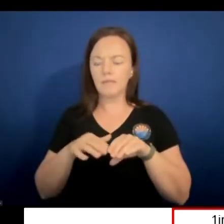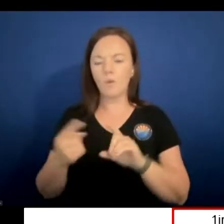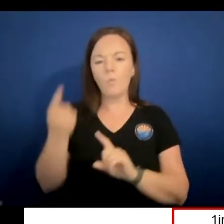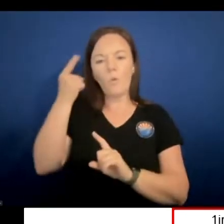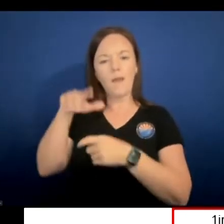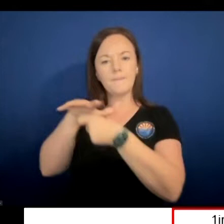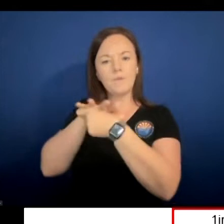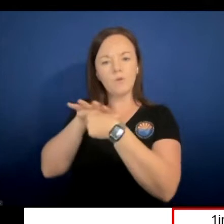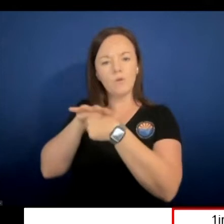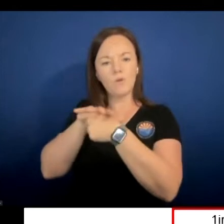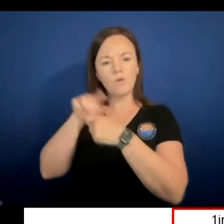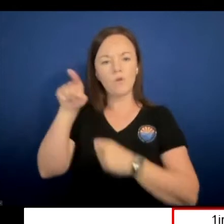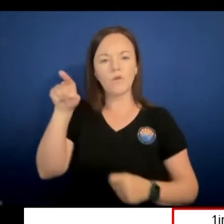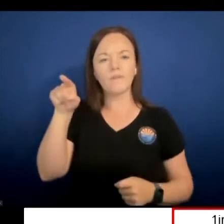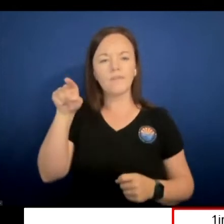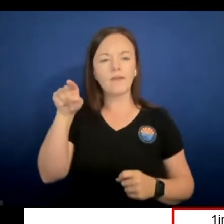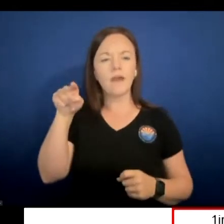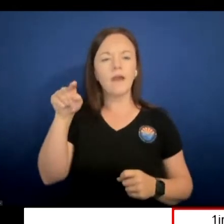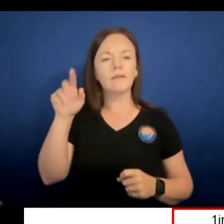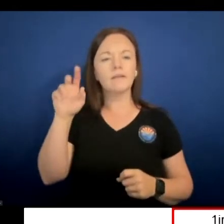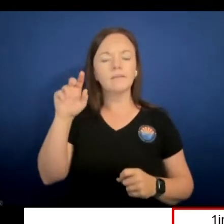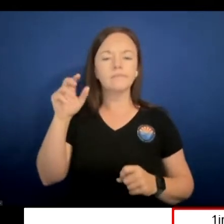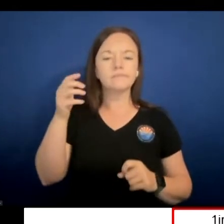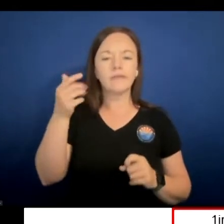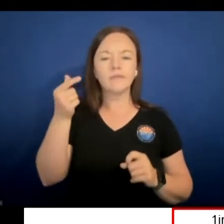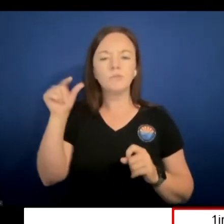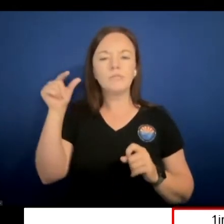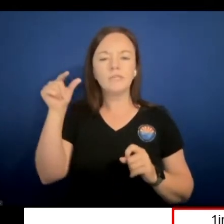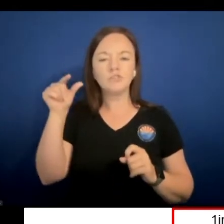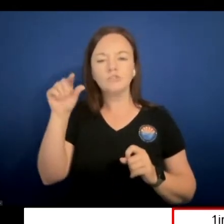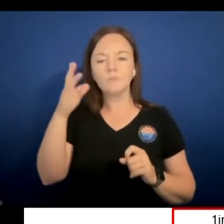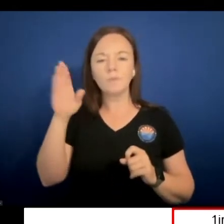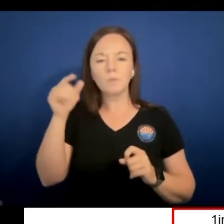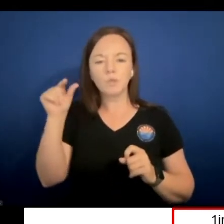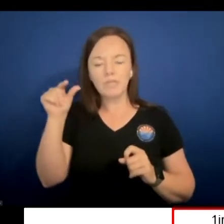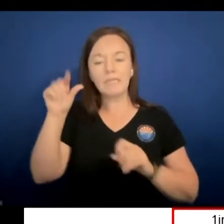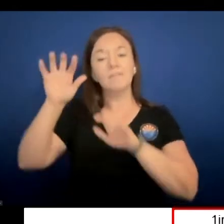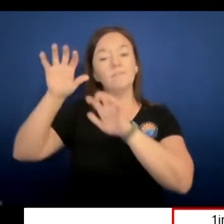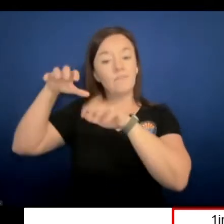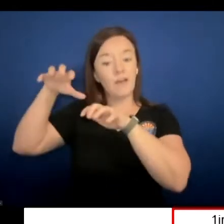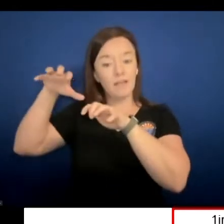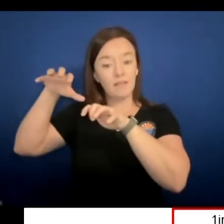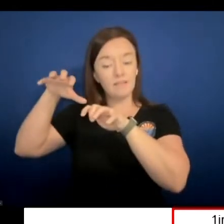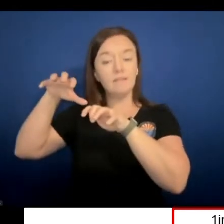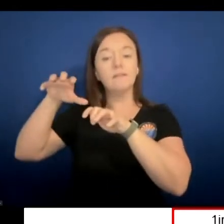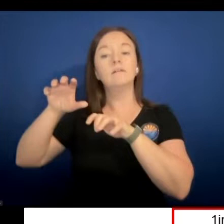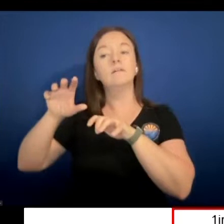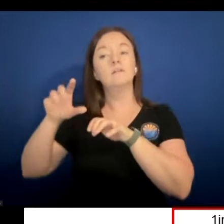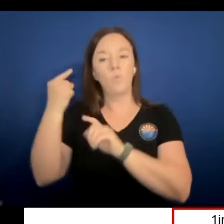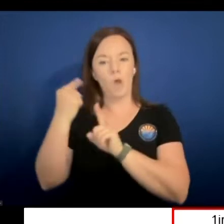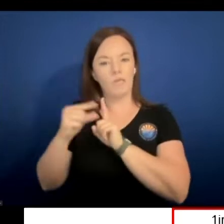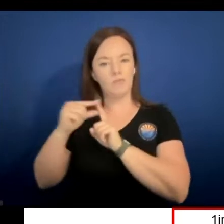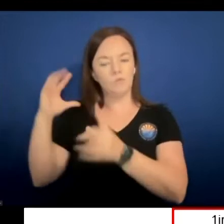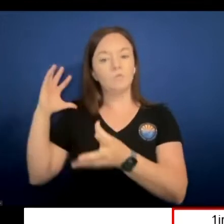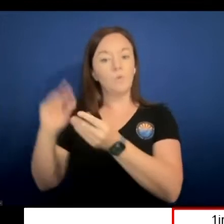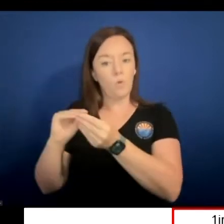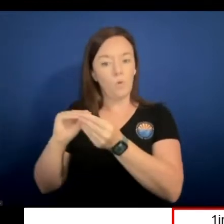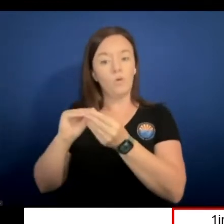of turquoise, it fell 1 inch over an 8-hour period.